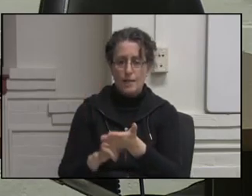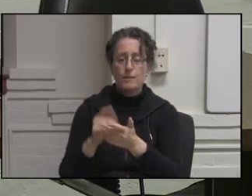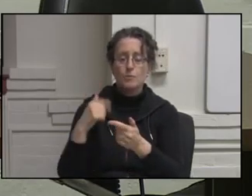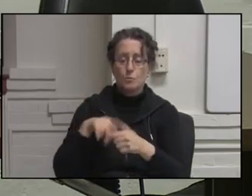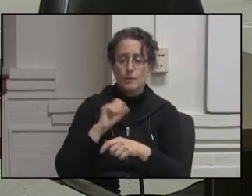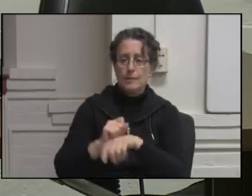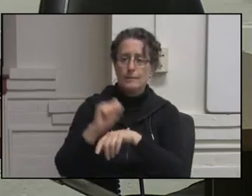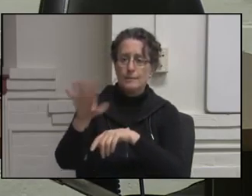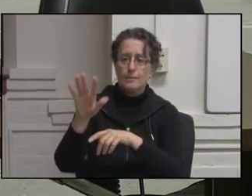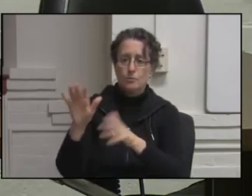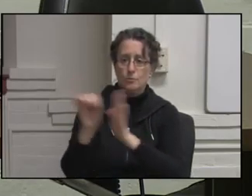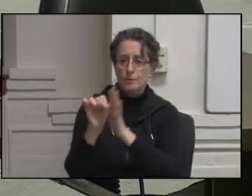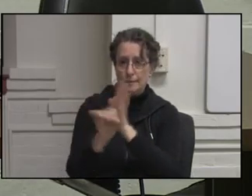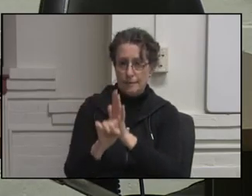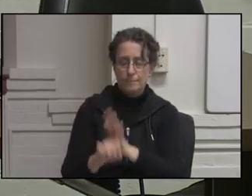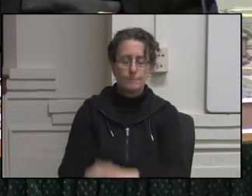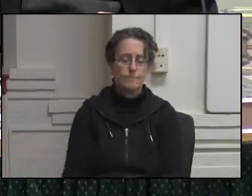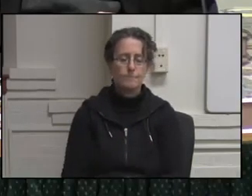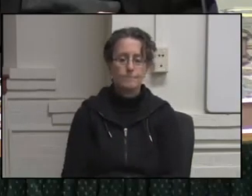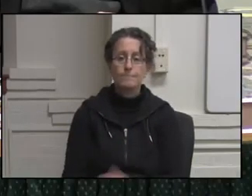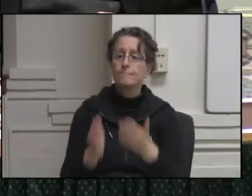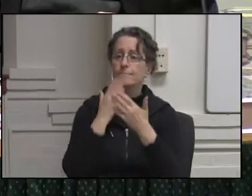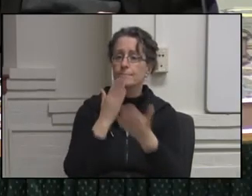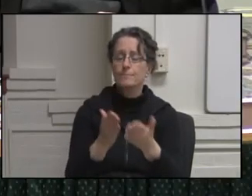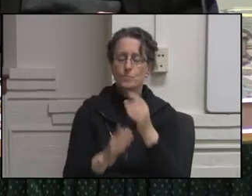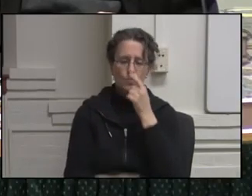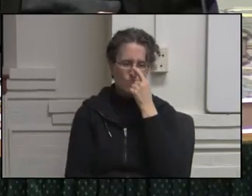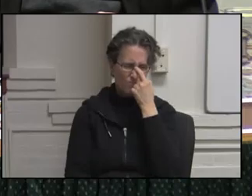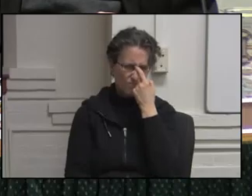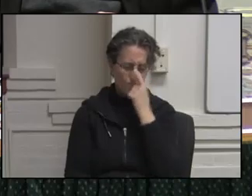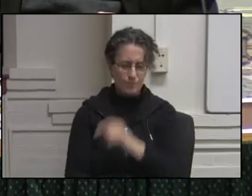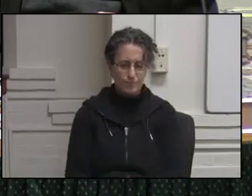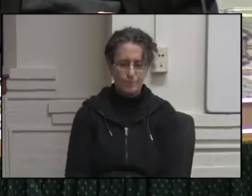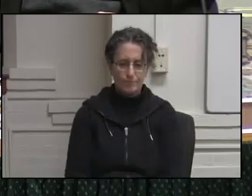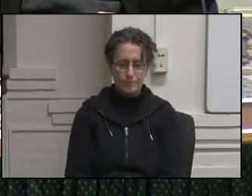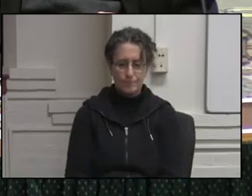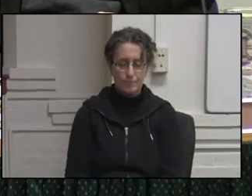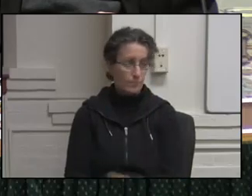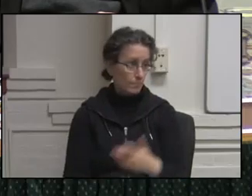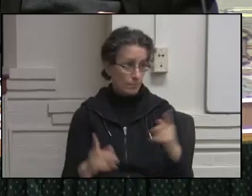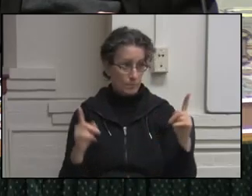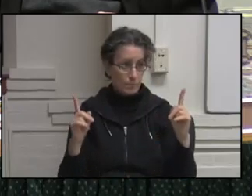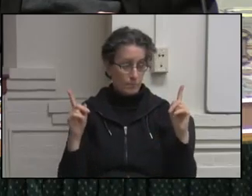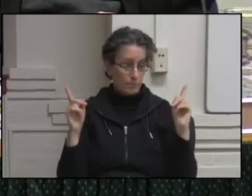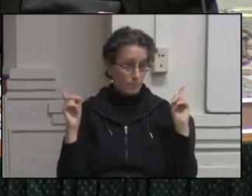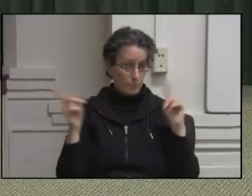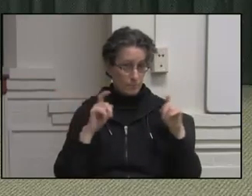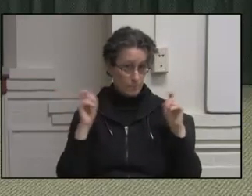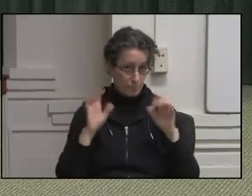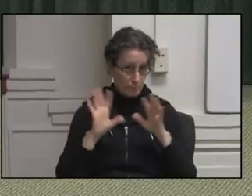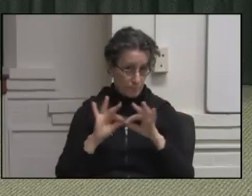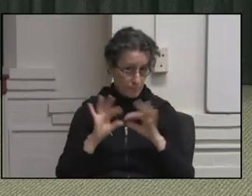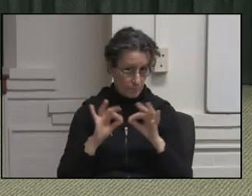state. Great, thank you for that. Board questions or comments?